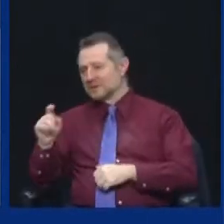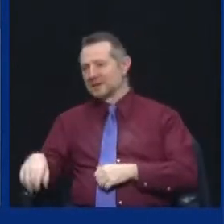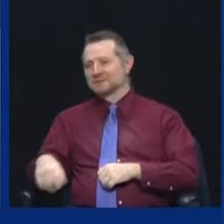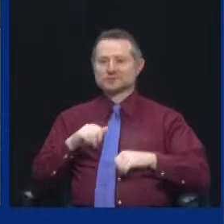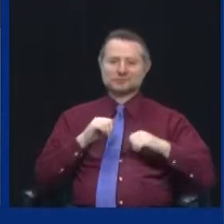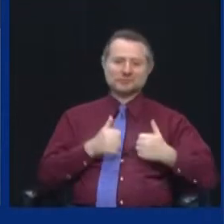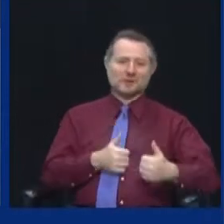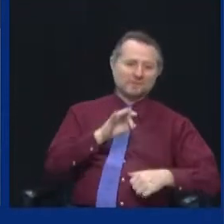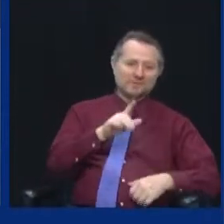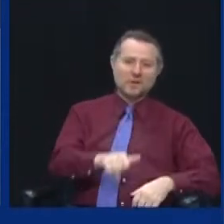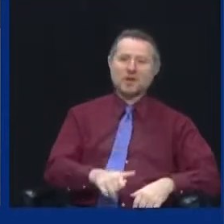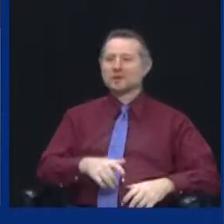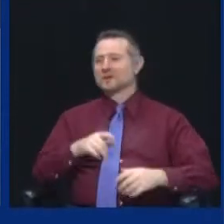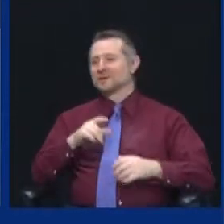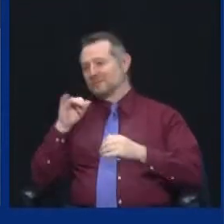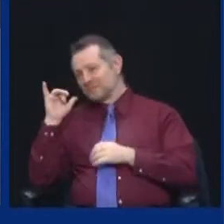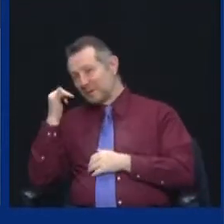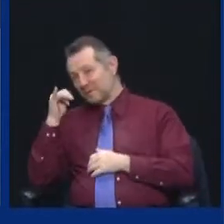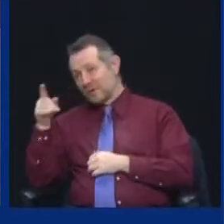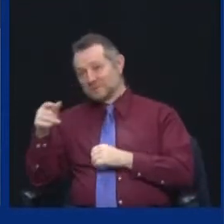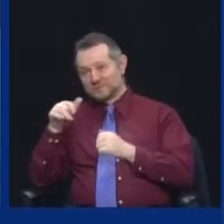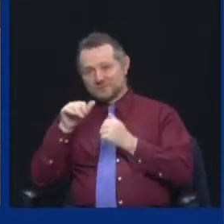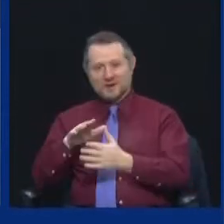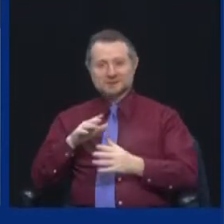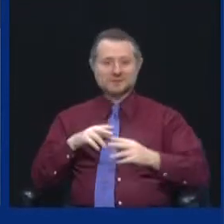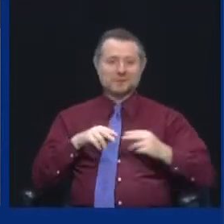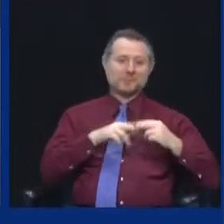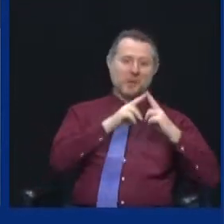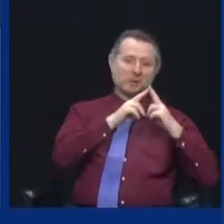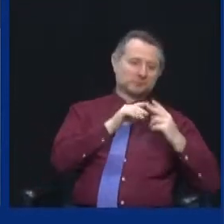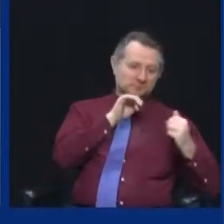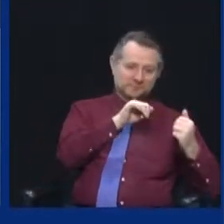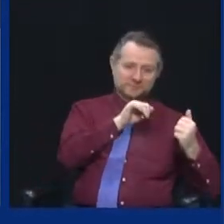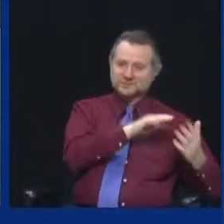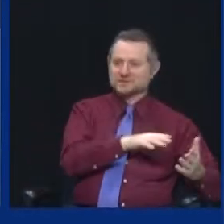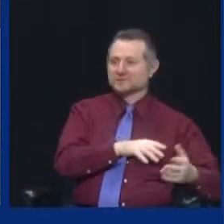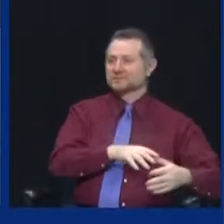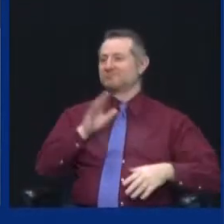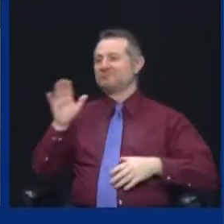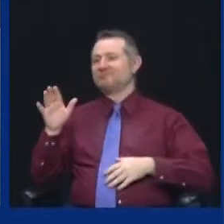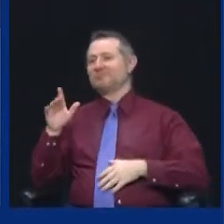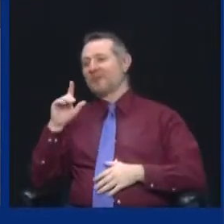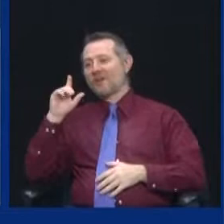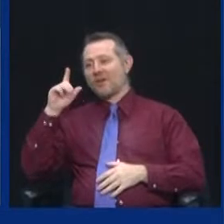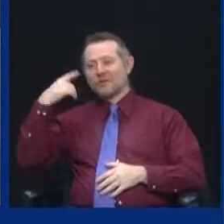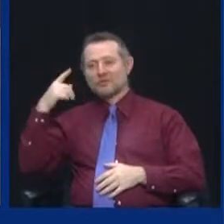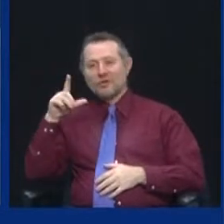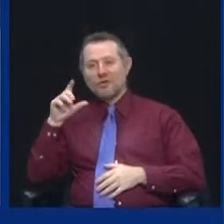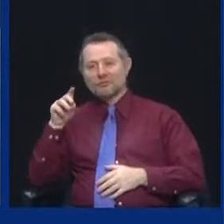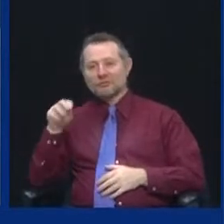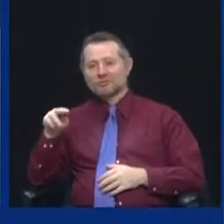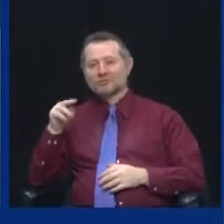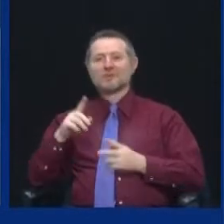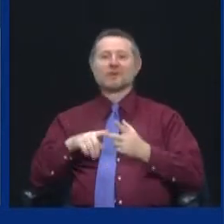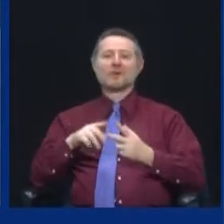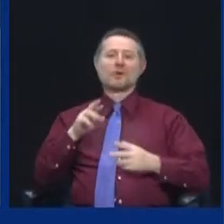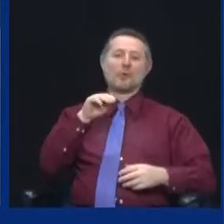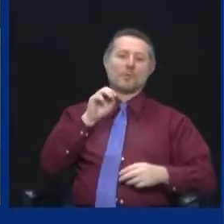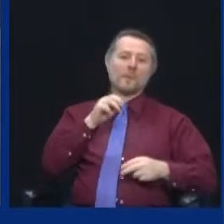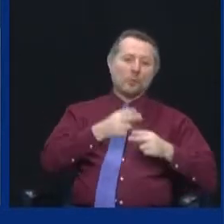Florida. Buffalo has to do it, Paris has to do it, London has to do it, Rome has to do it. The